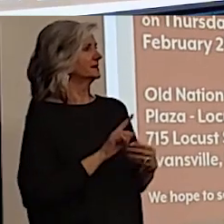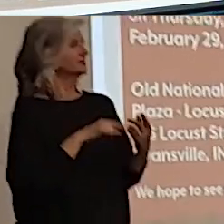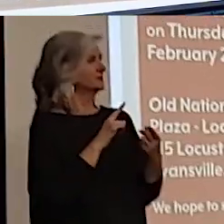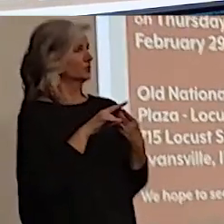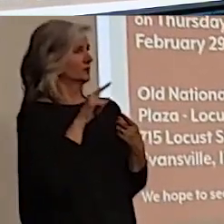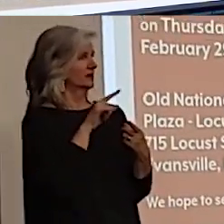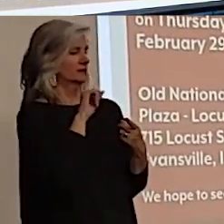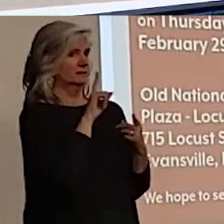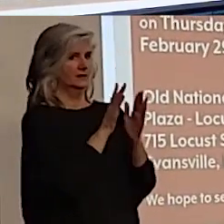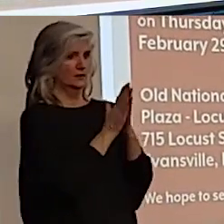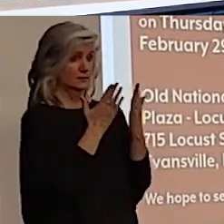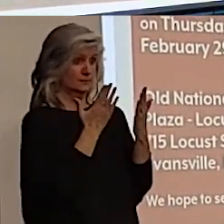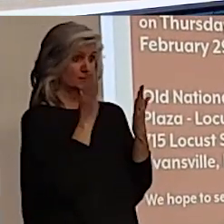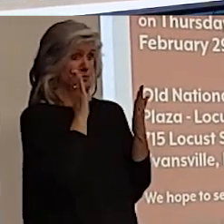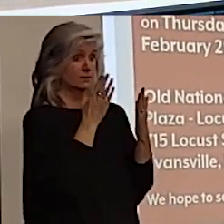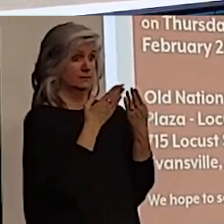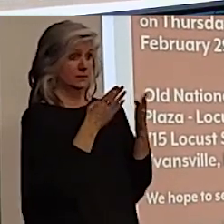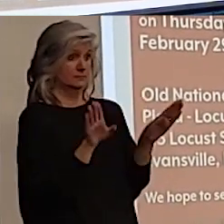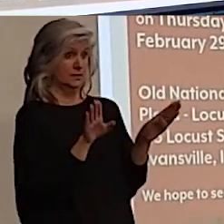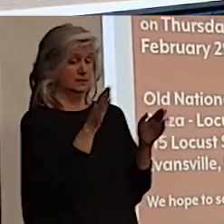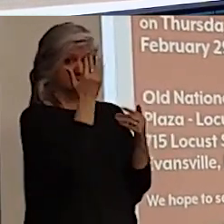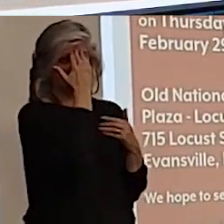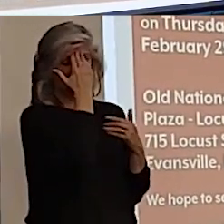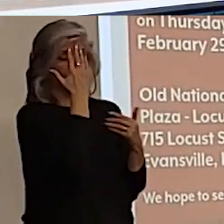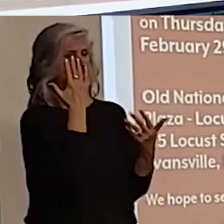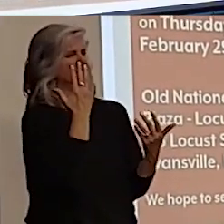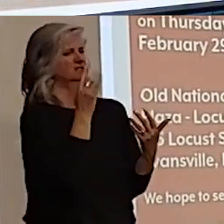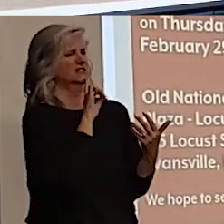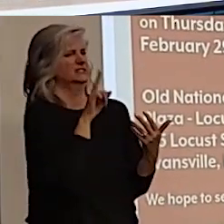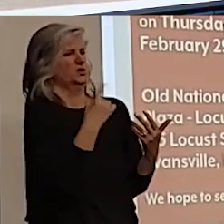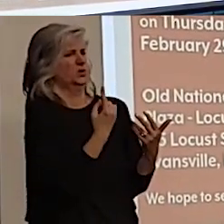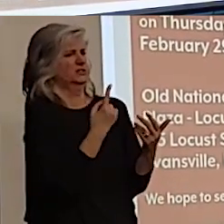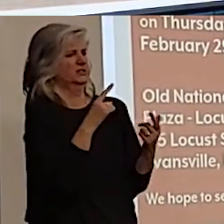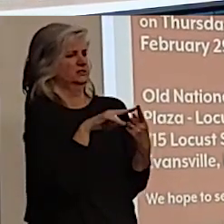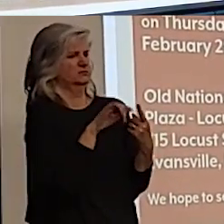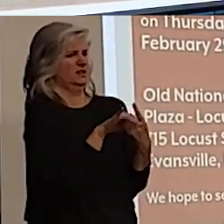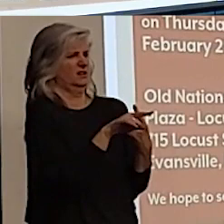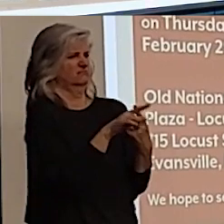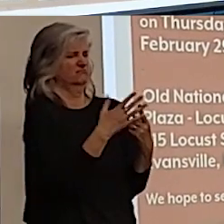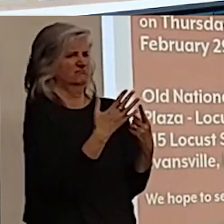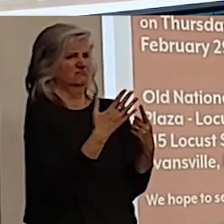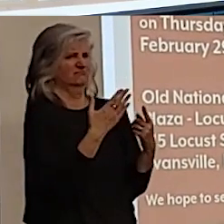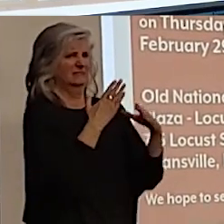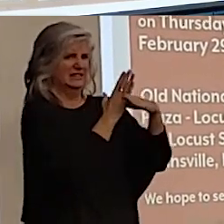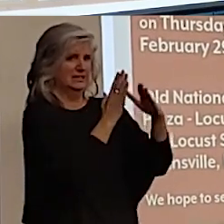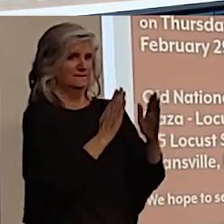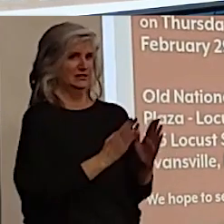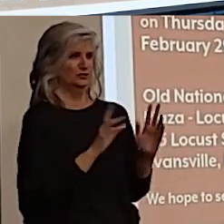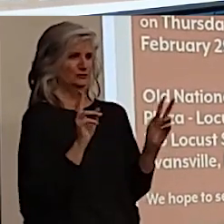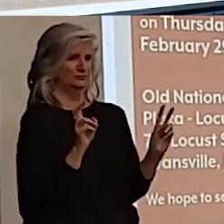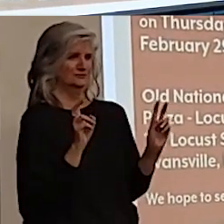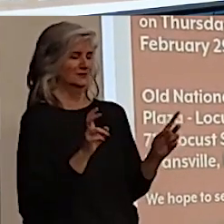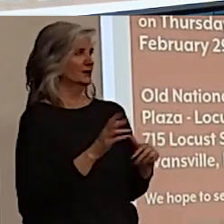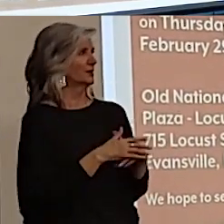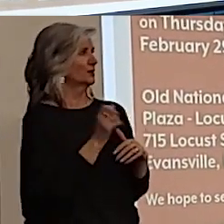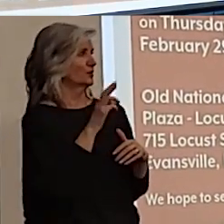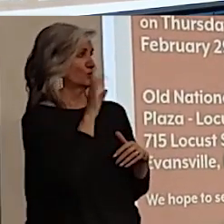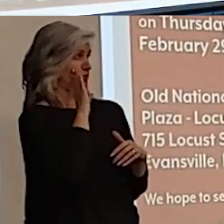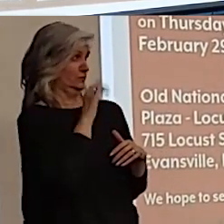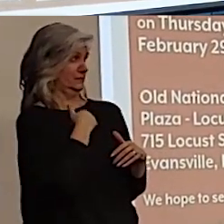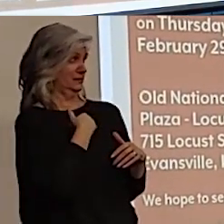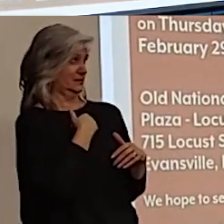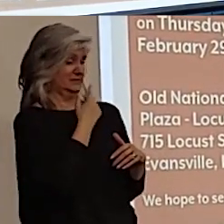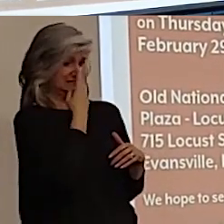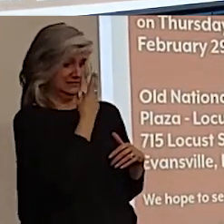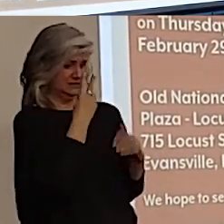they open? Will it become public knowledge, or is it just to the interveners? Will we be able to